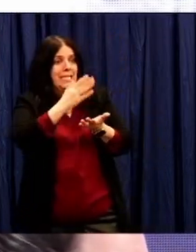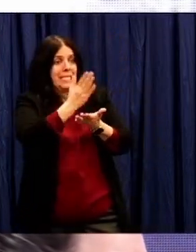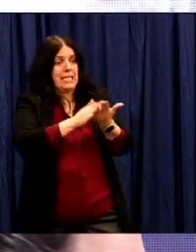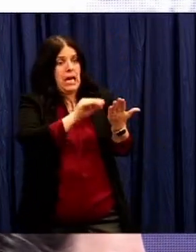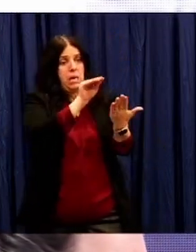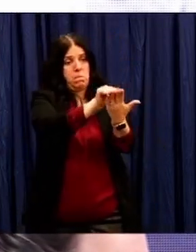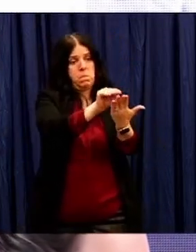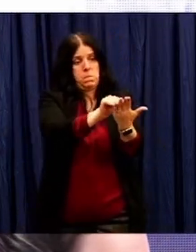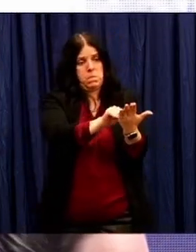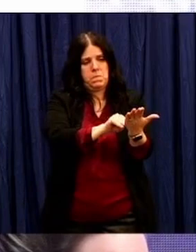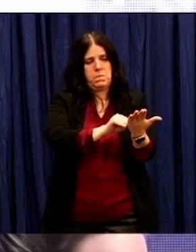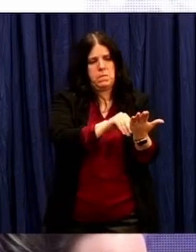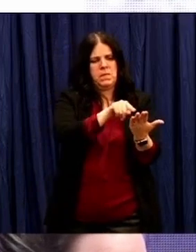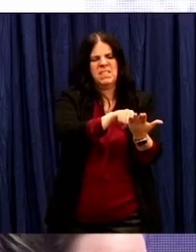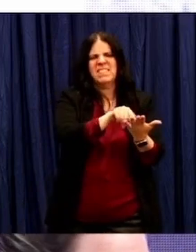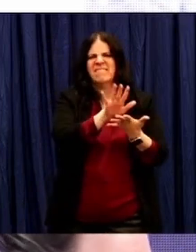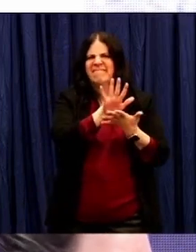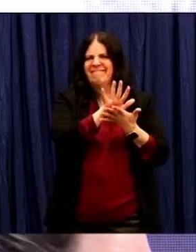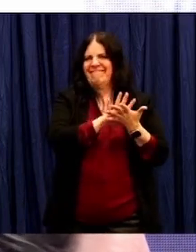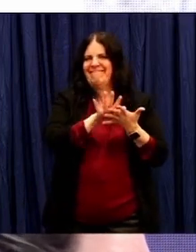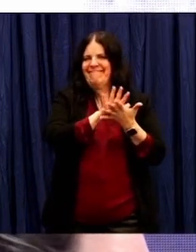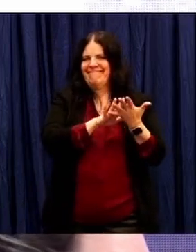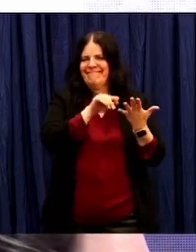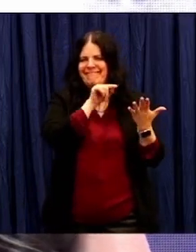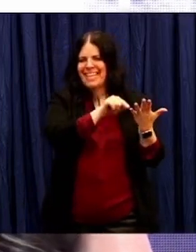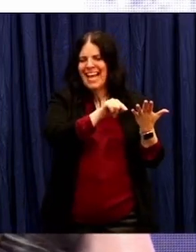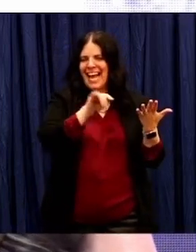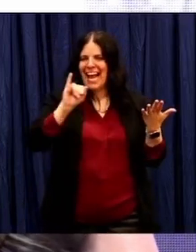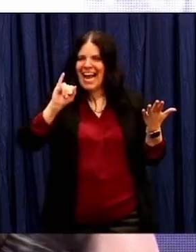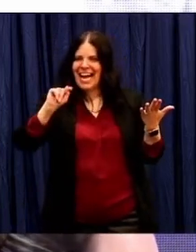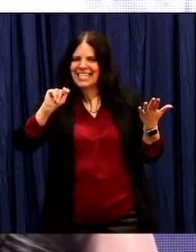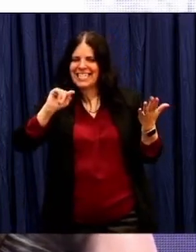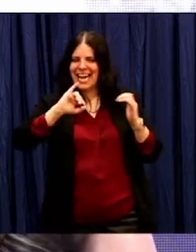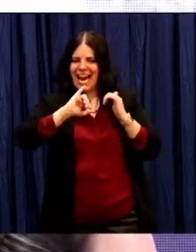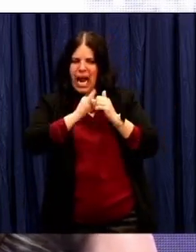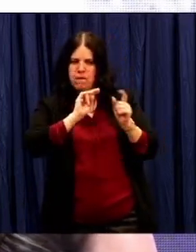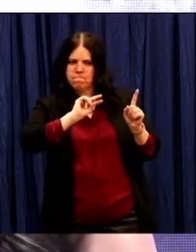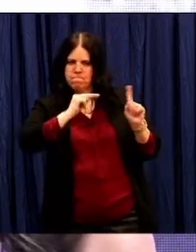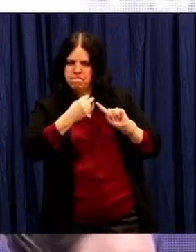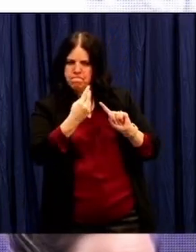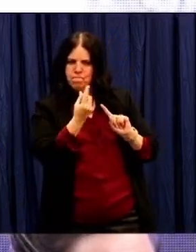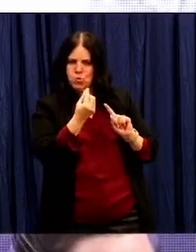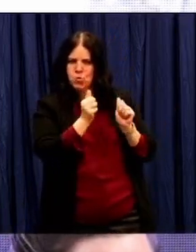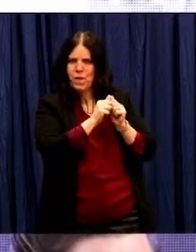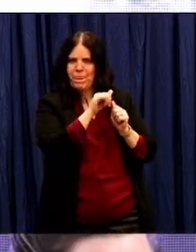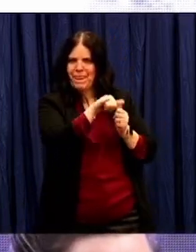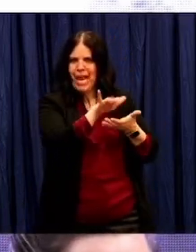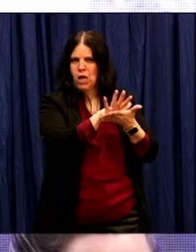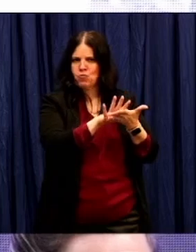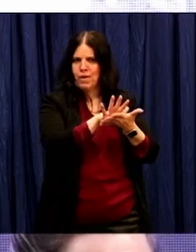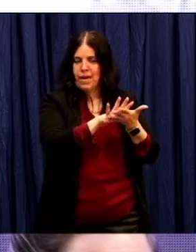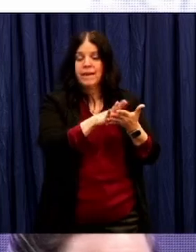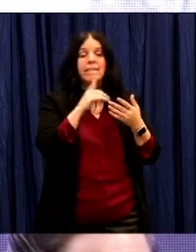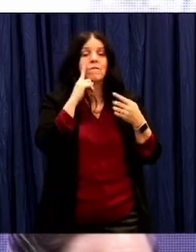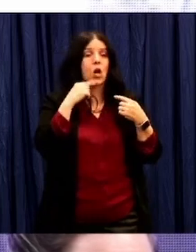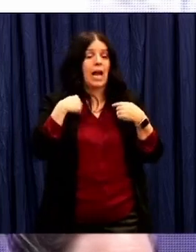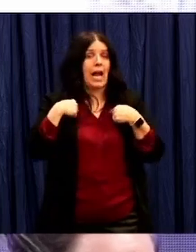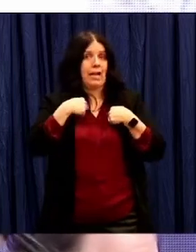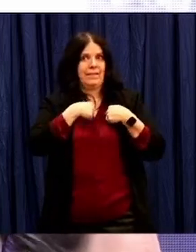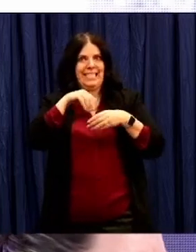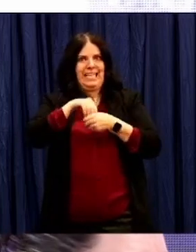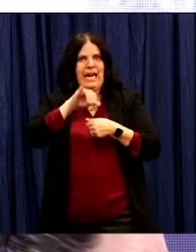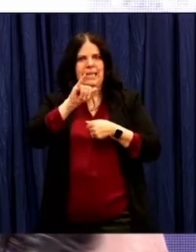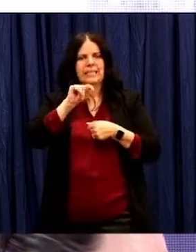how in the IT world we're supposed to interpret those gray areas. So I know for us, for IT, we're